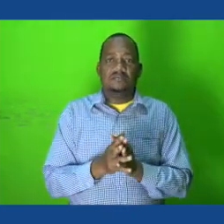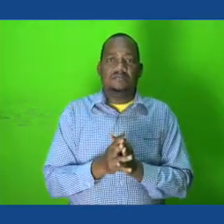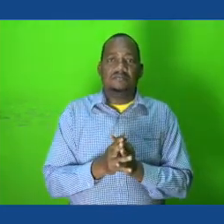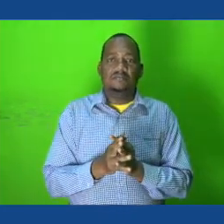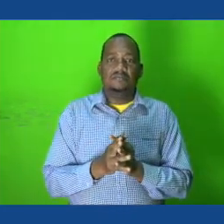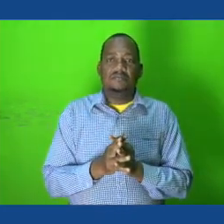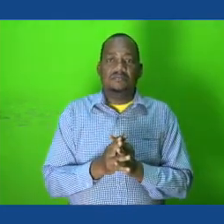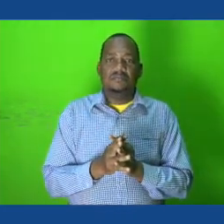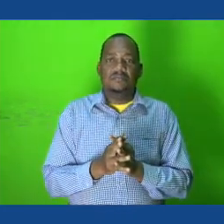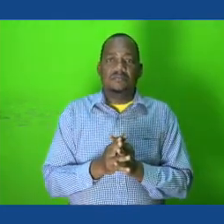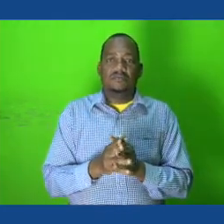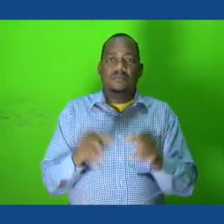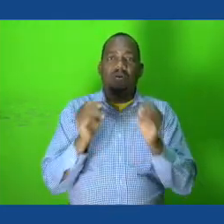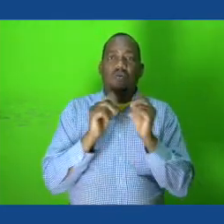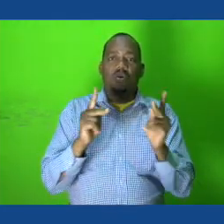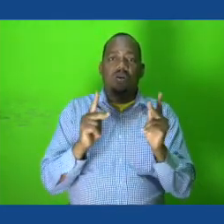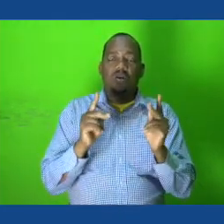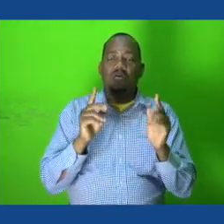statement.